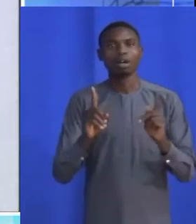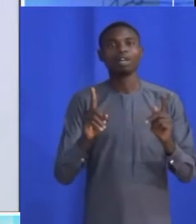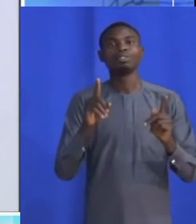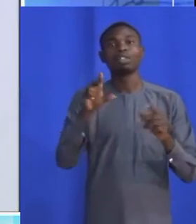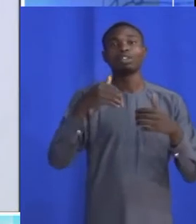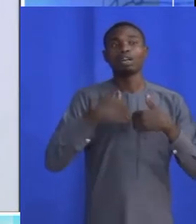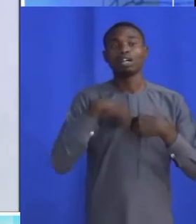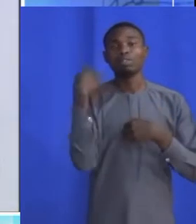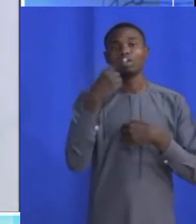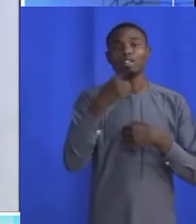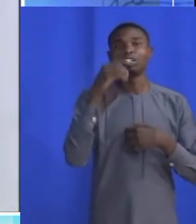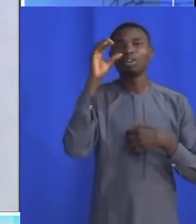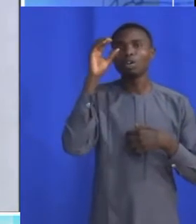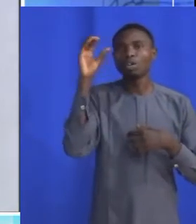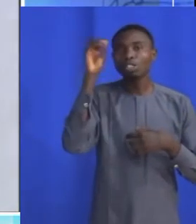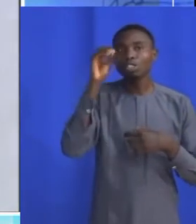important.